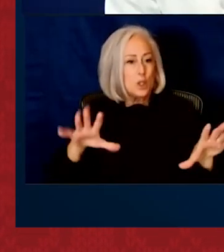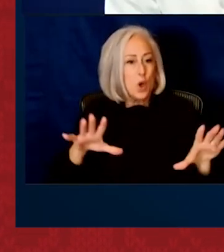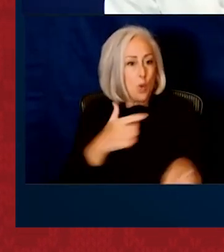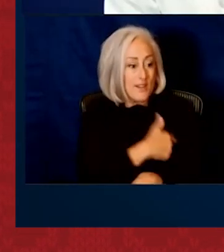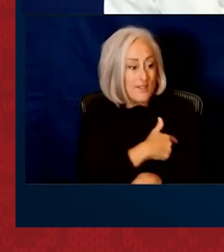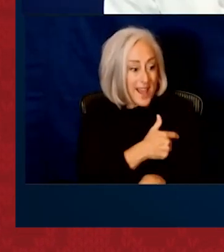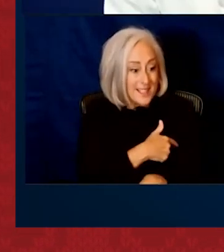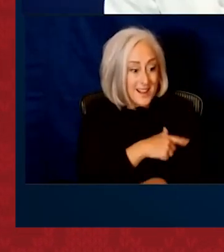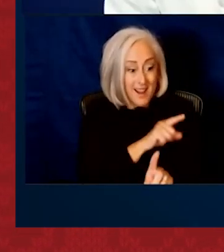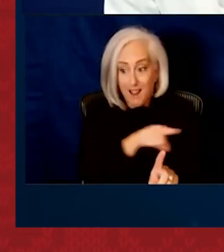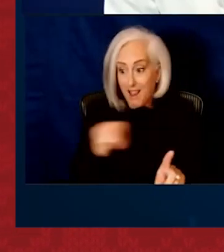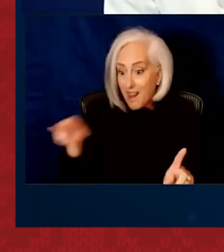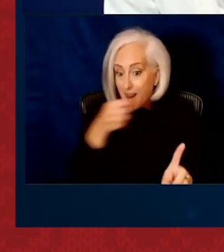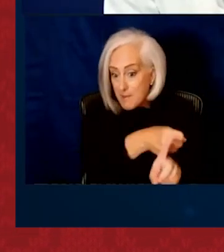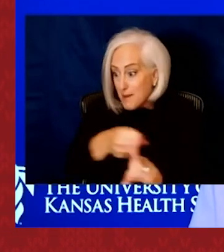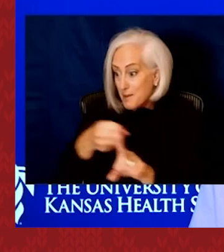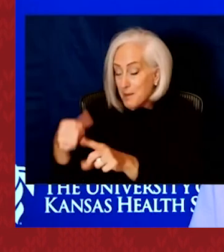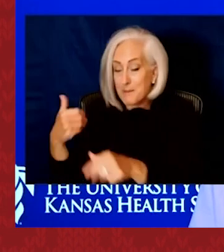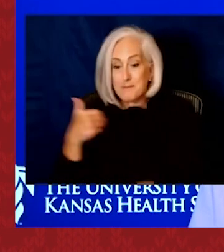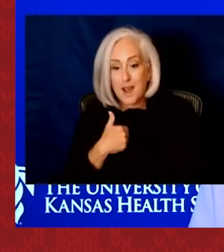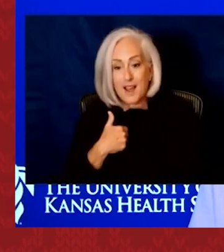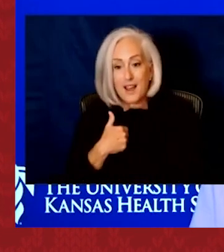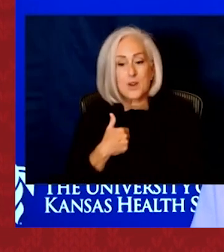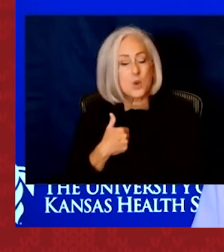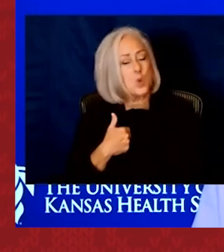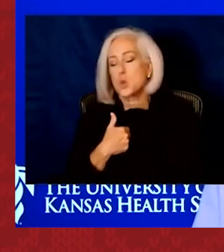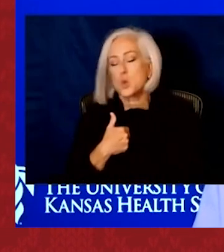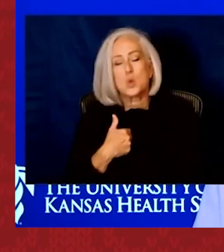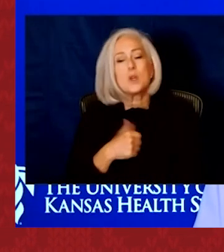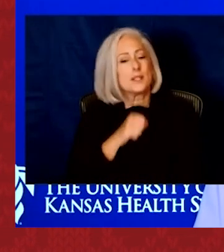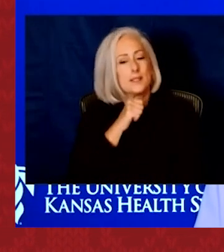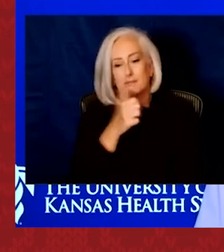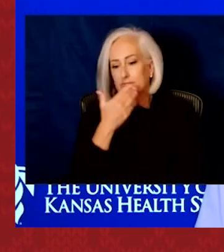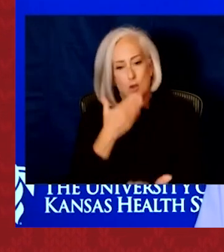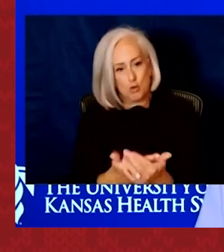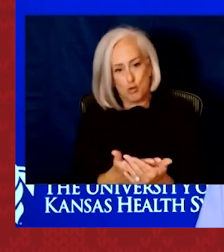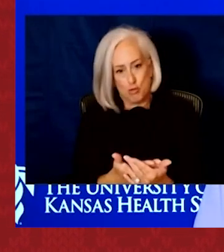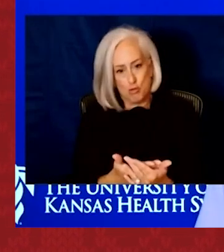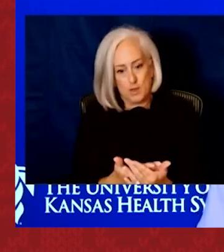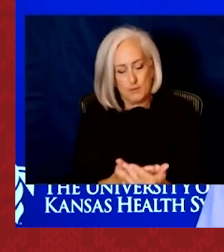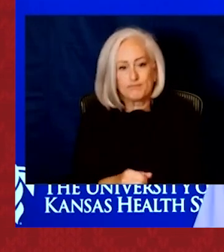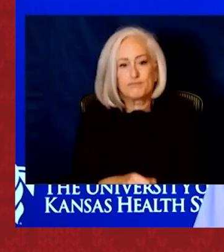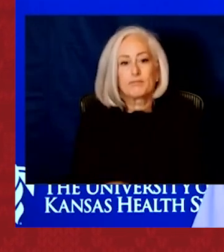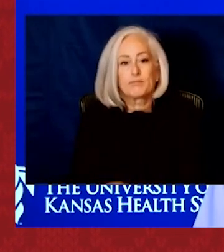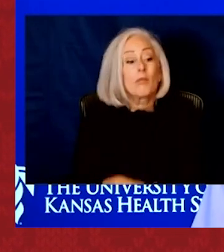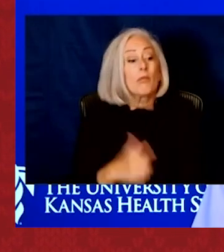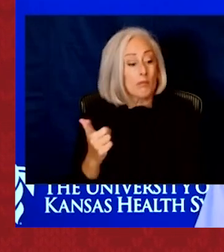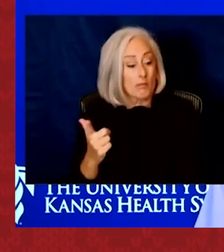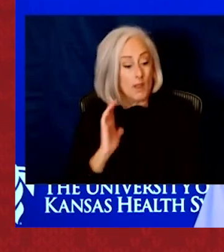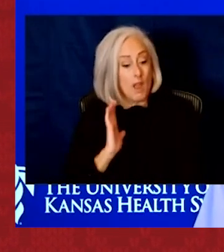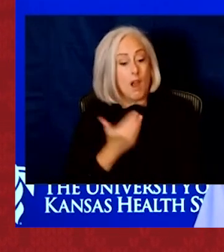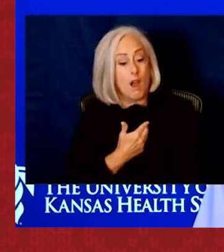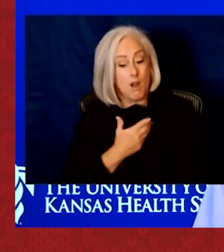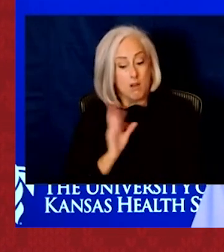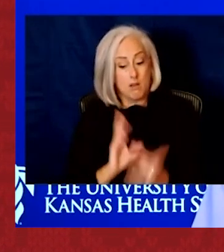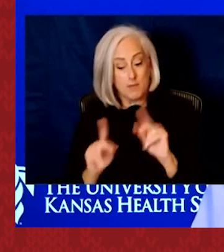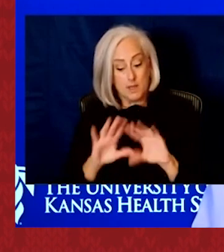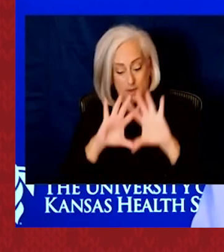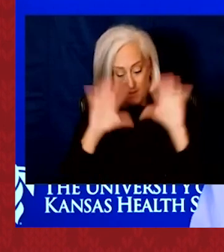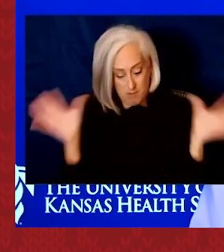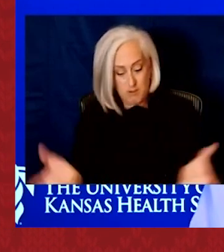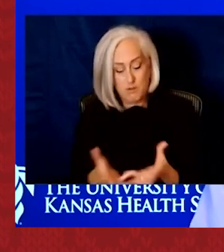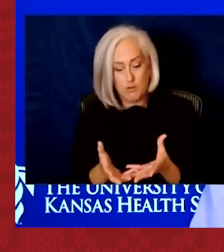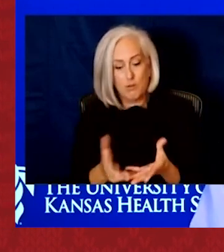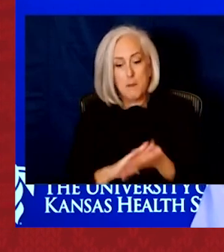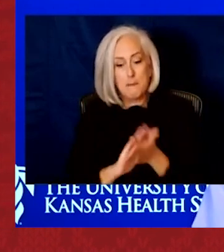I think that's a great point. As our population grows, as our population gets older, as we continue to have more and more people who